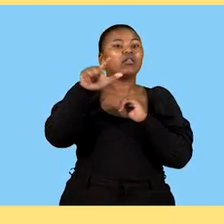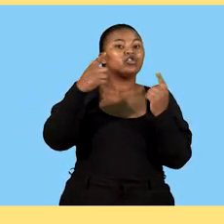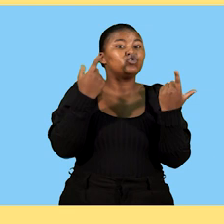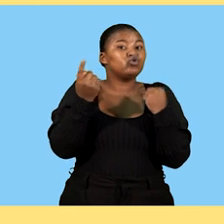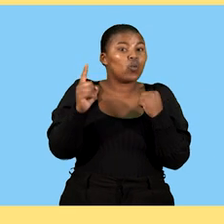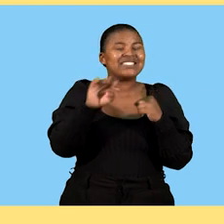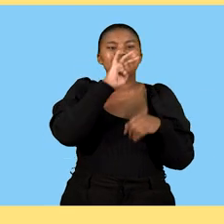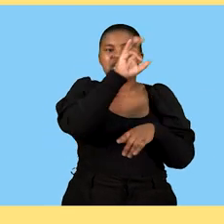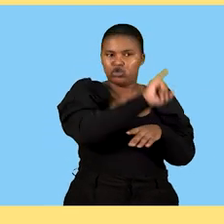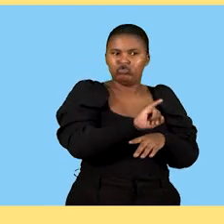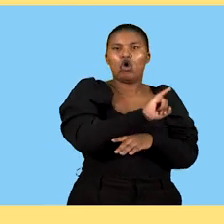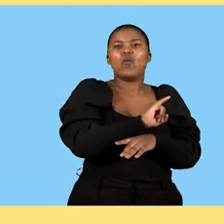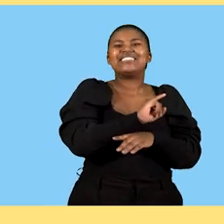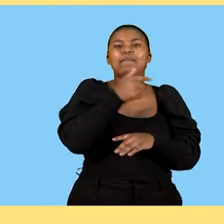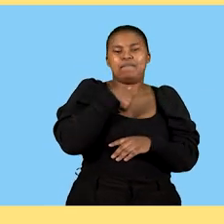we got